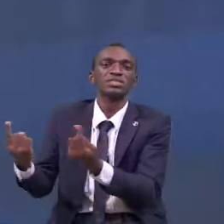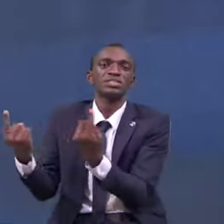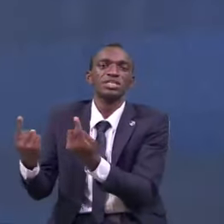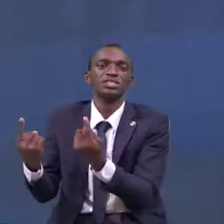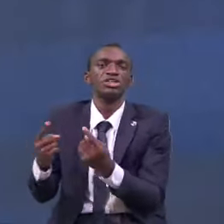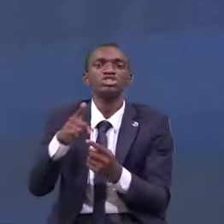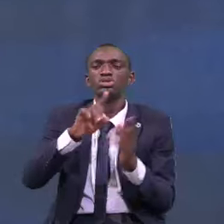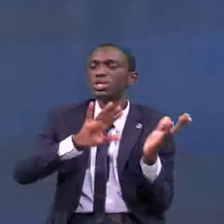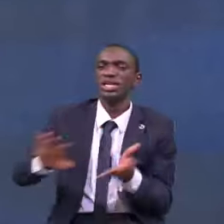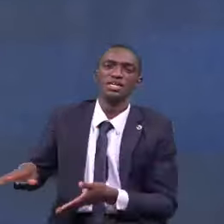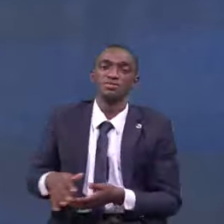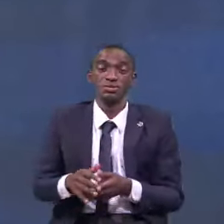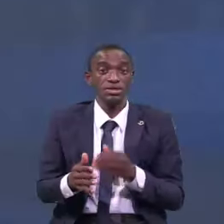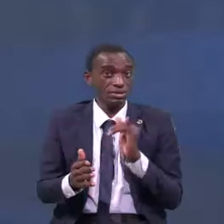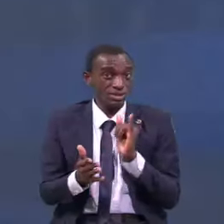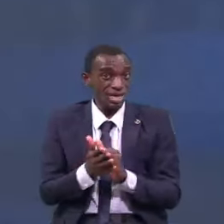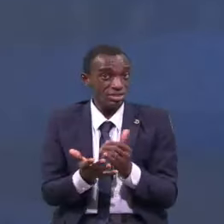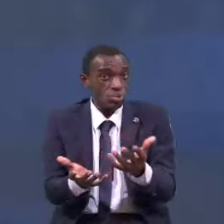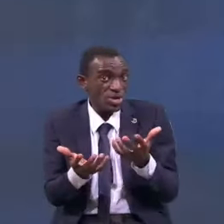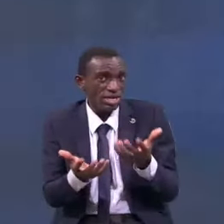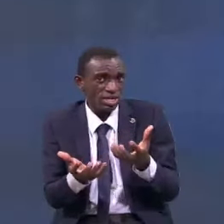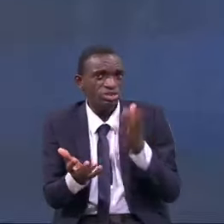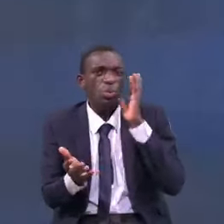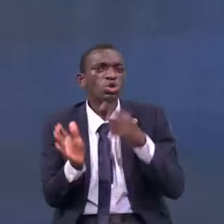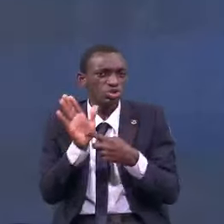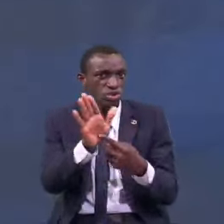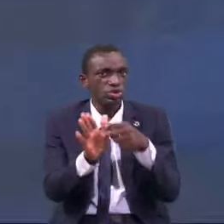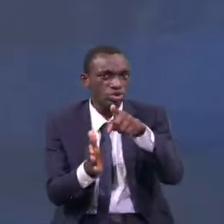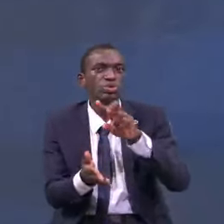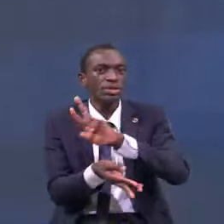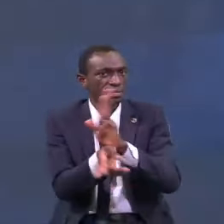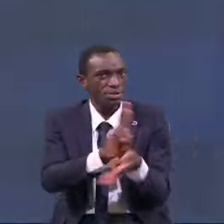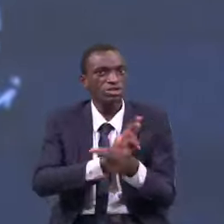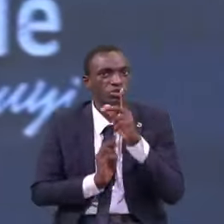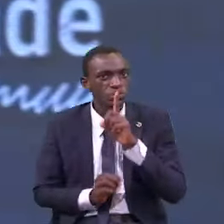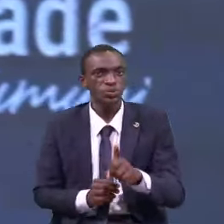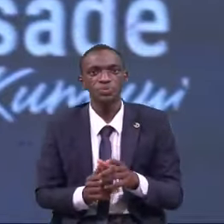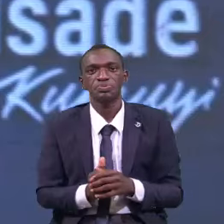It is that willingness that will show you are repenting.